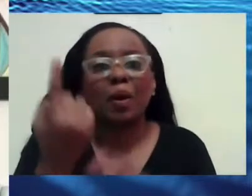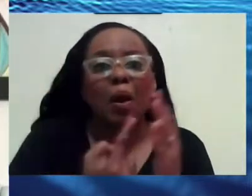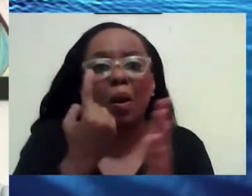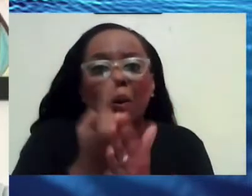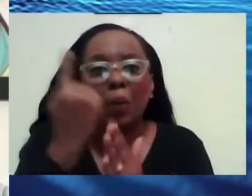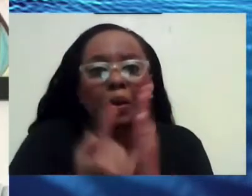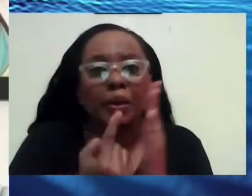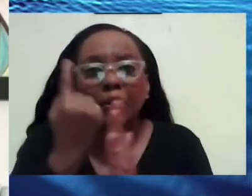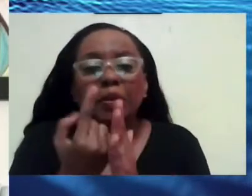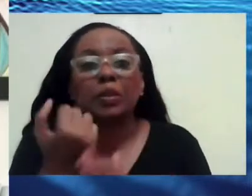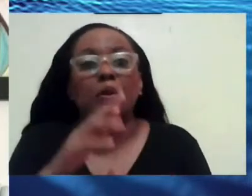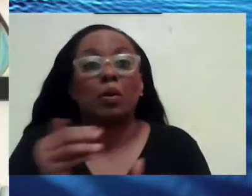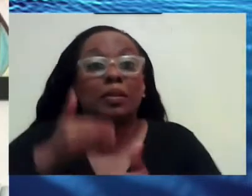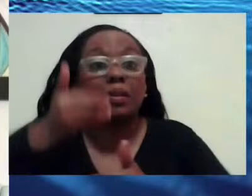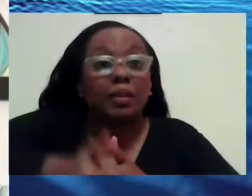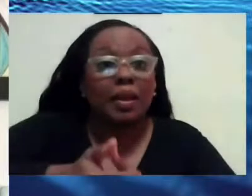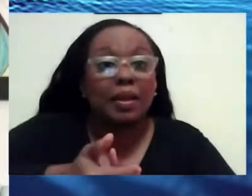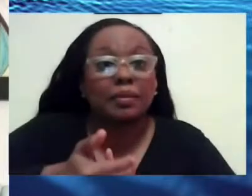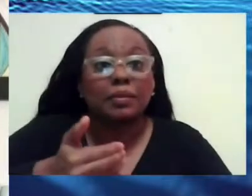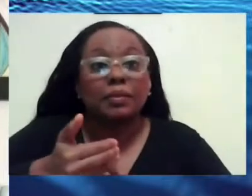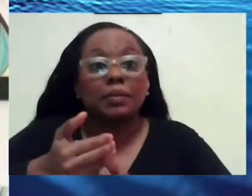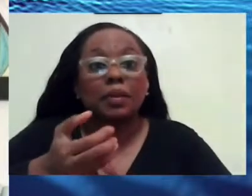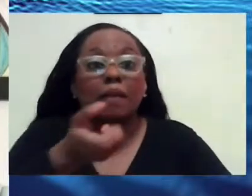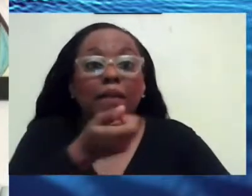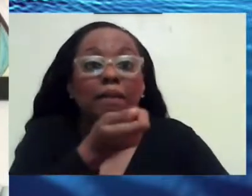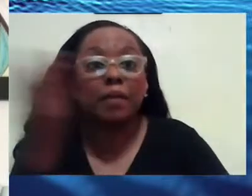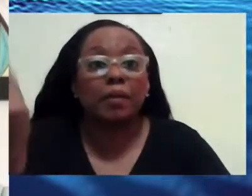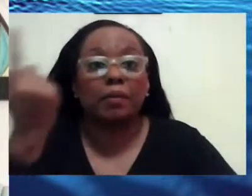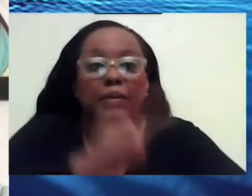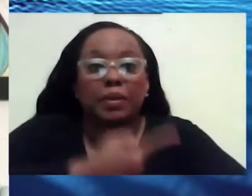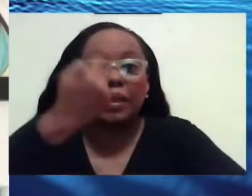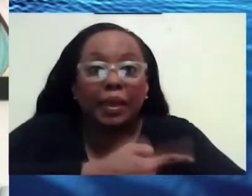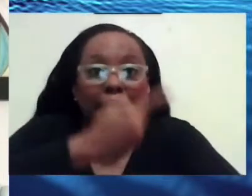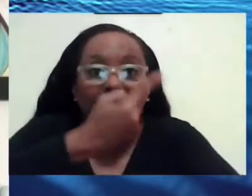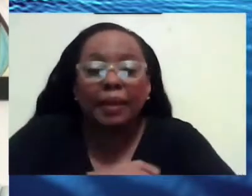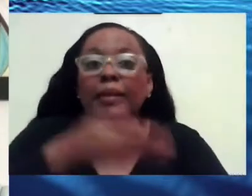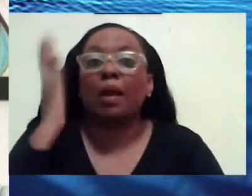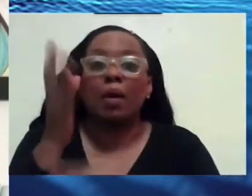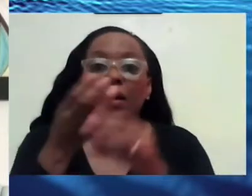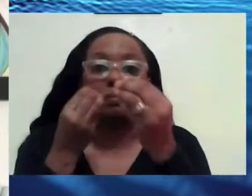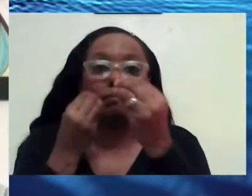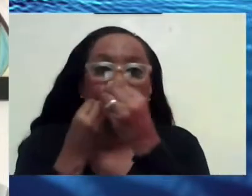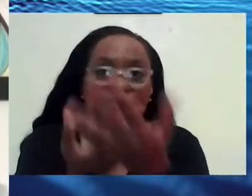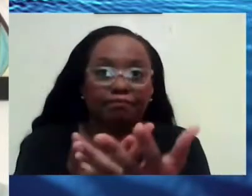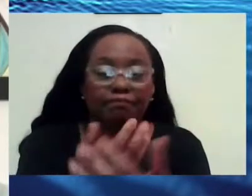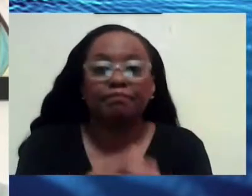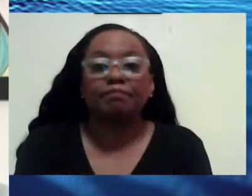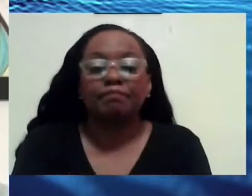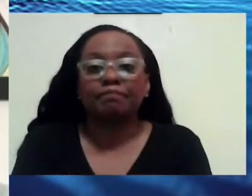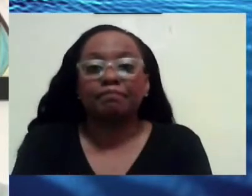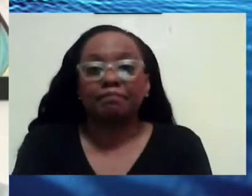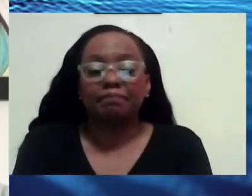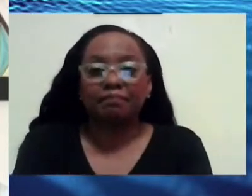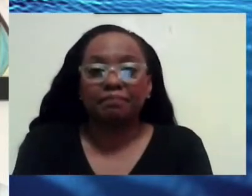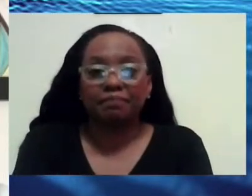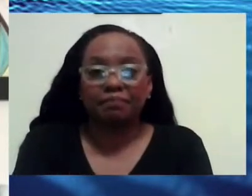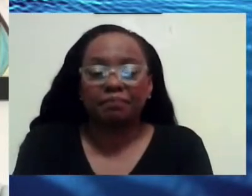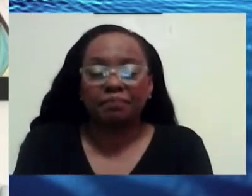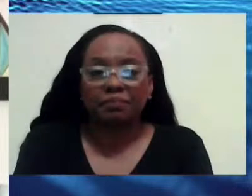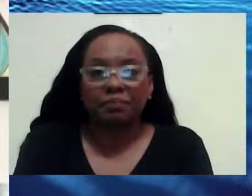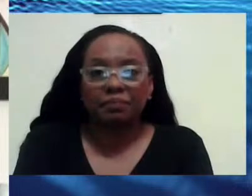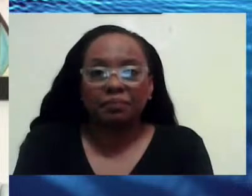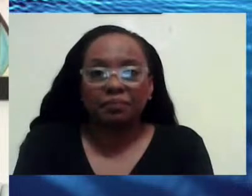hear further details in relation to plans in relation to their practical examinations. With respect to